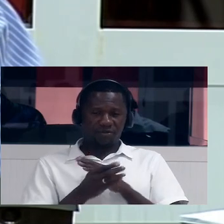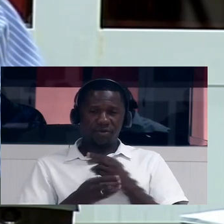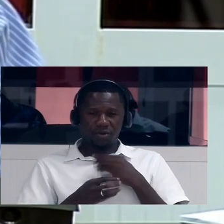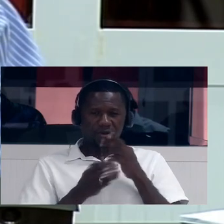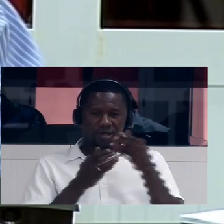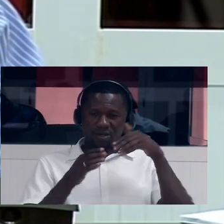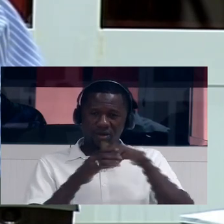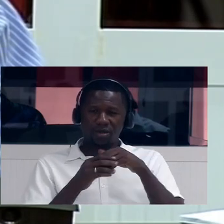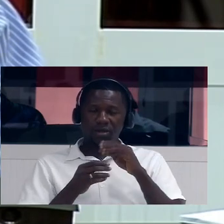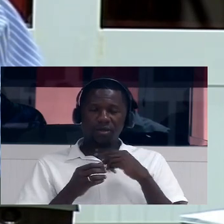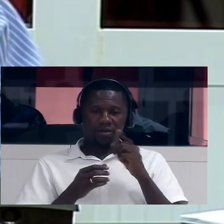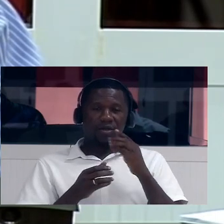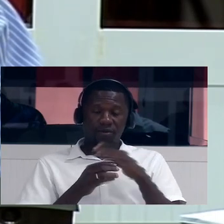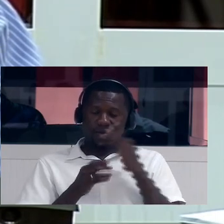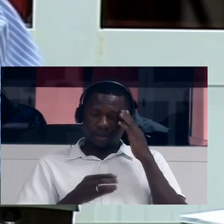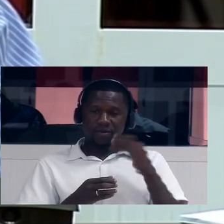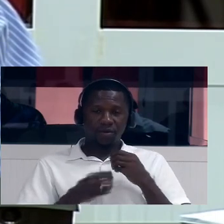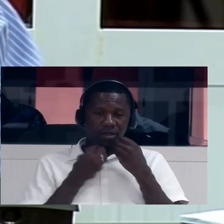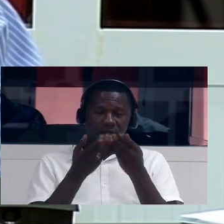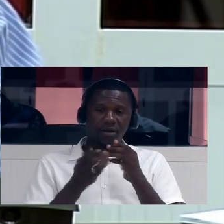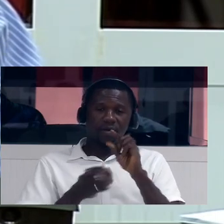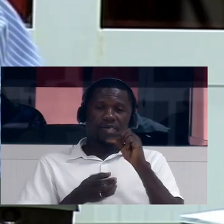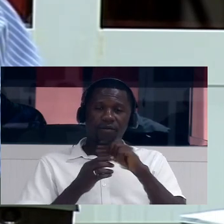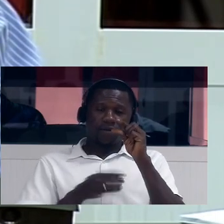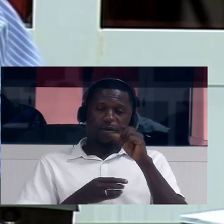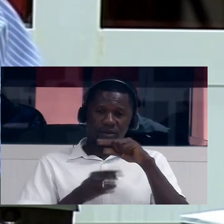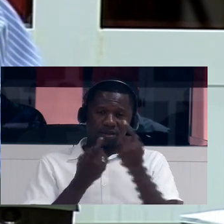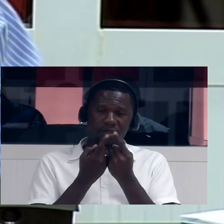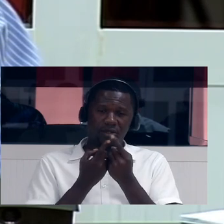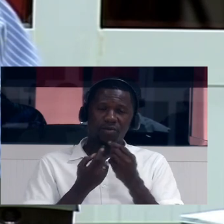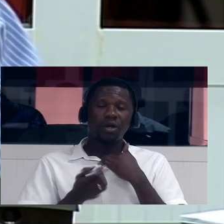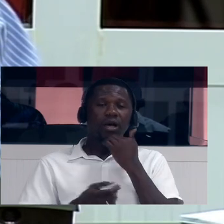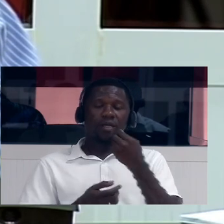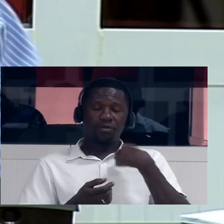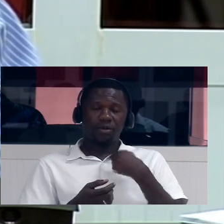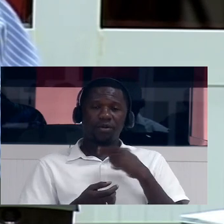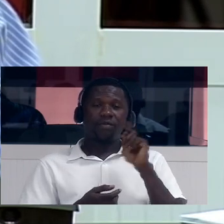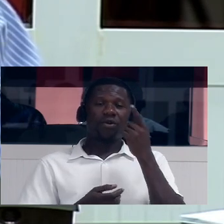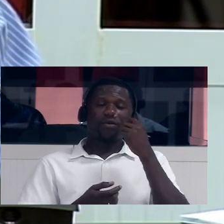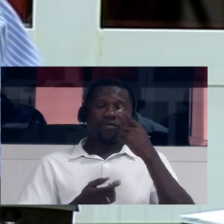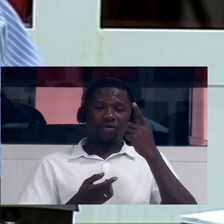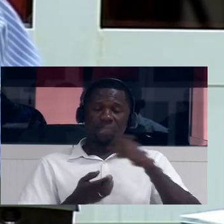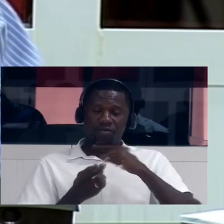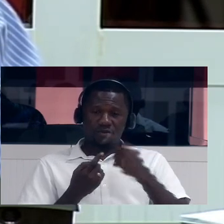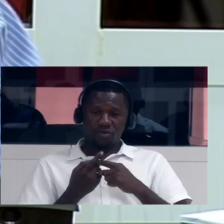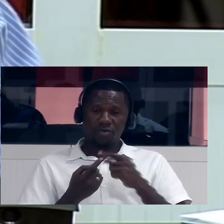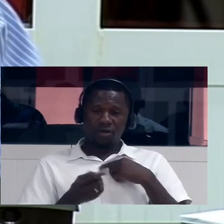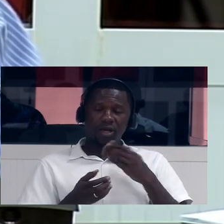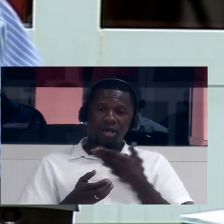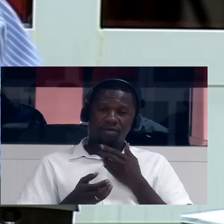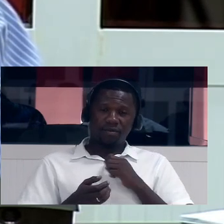things. Please go ahead. You did ask me whether the first few months, whether I was getting on smoothly with work. Yes, I